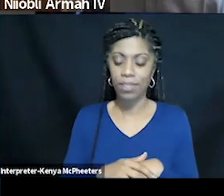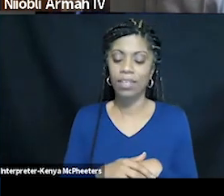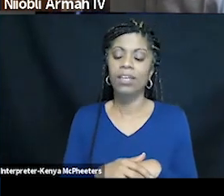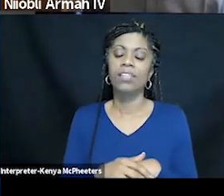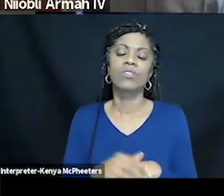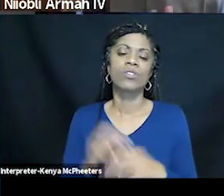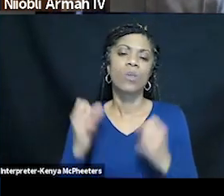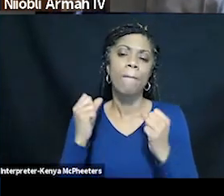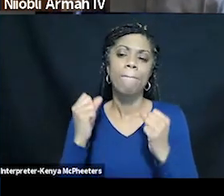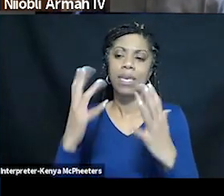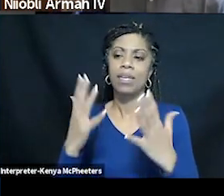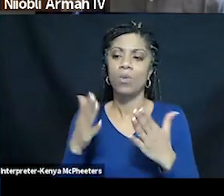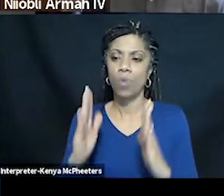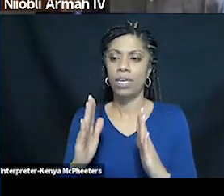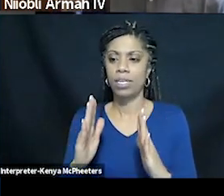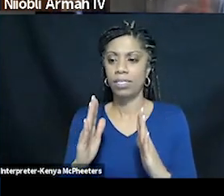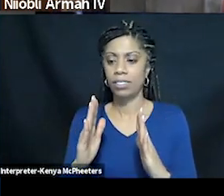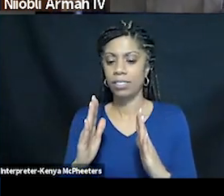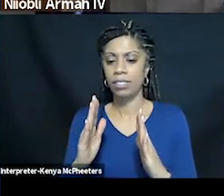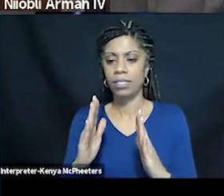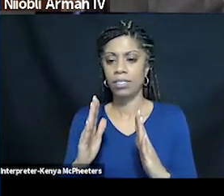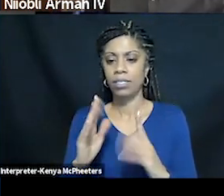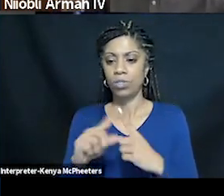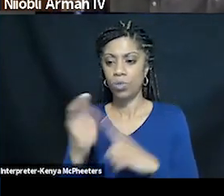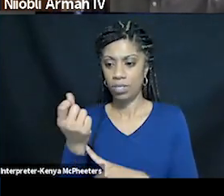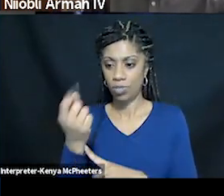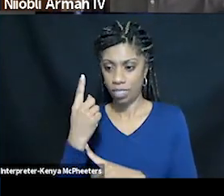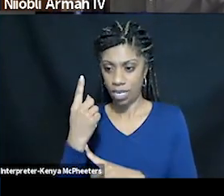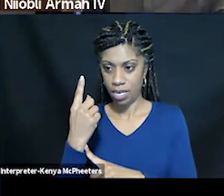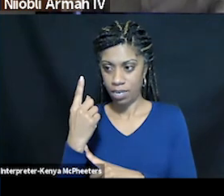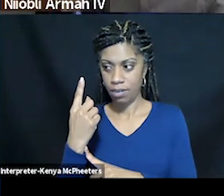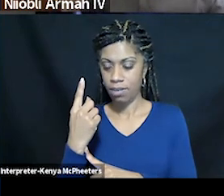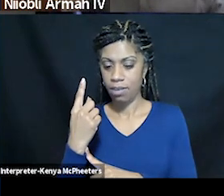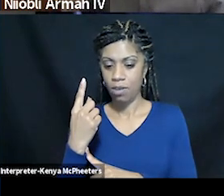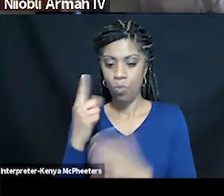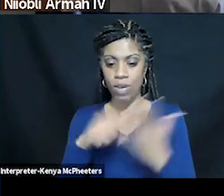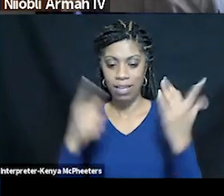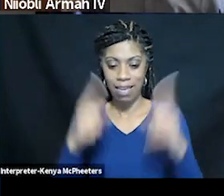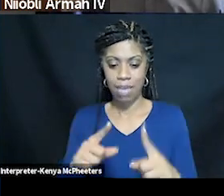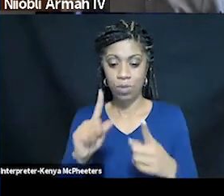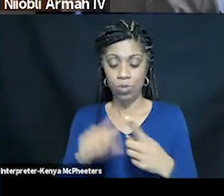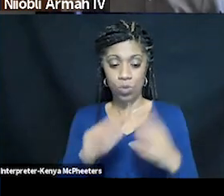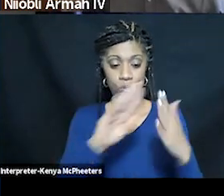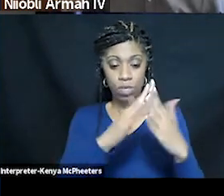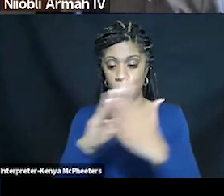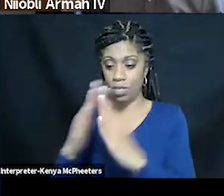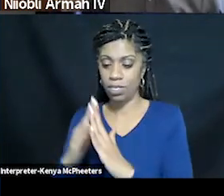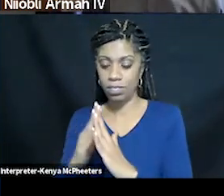better understand what's happening in the community without just looking at income. If you look at Andre Perry's work from the Brookings